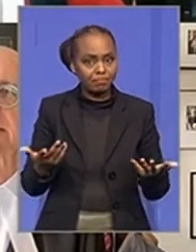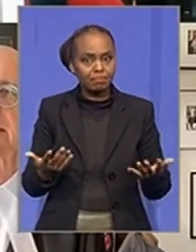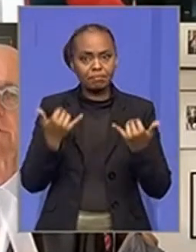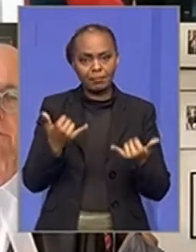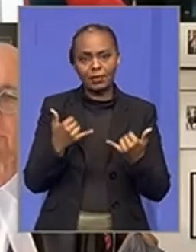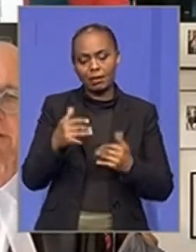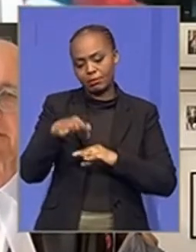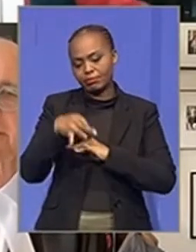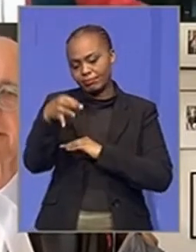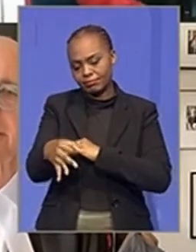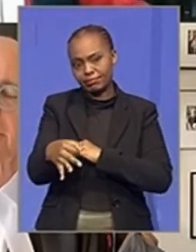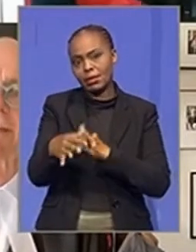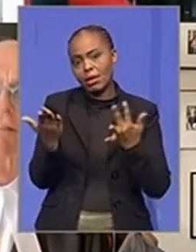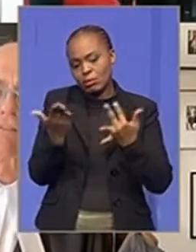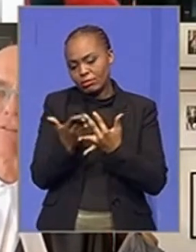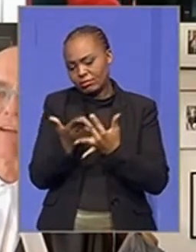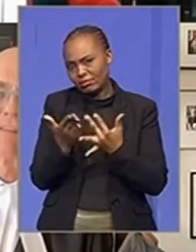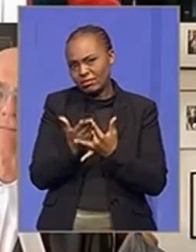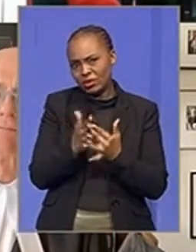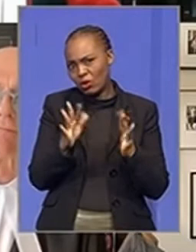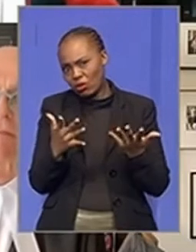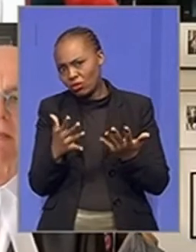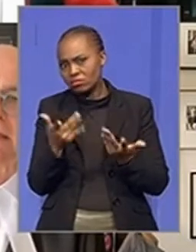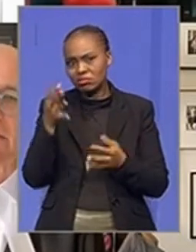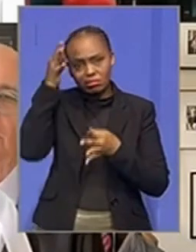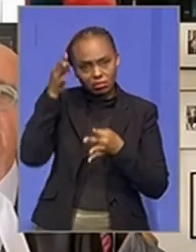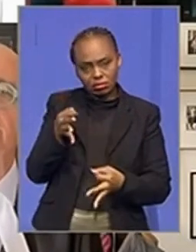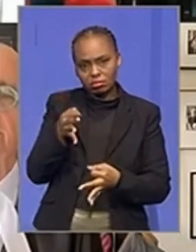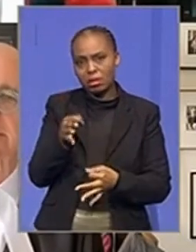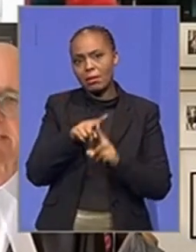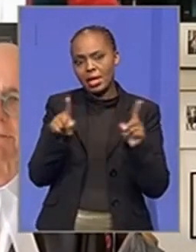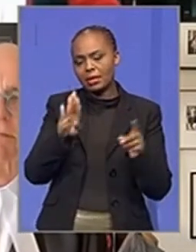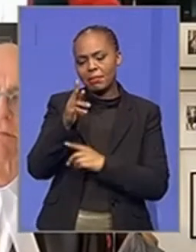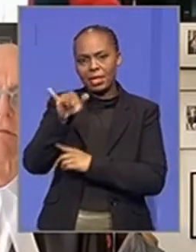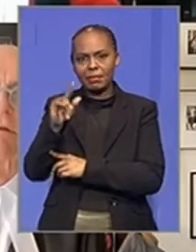gape kgorotsheko e tla ba gore motšhotšhiši Billy Downer a itokolle molatong woo.